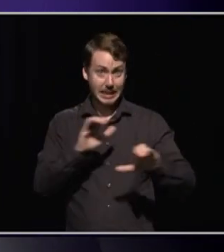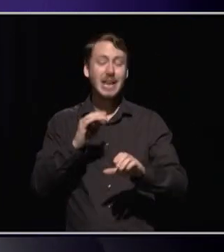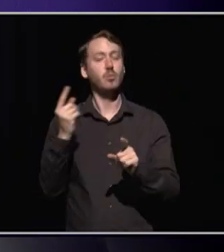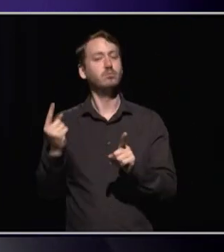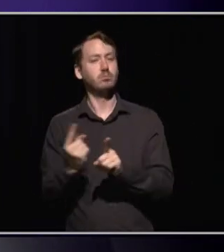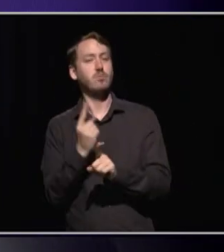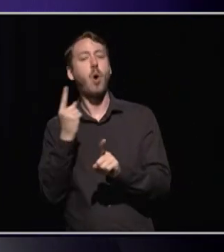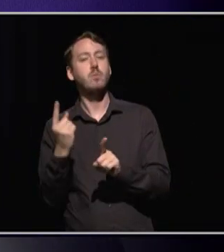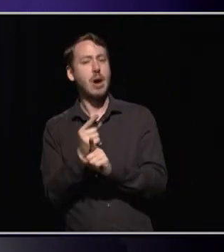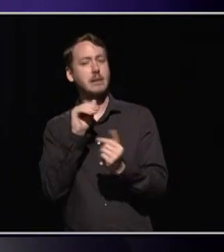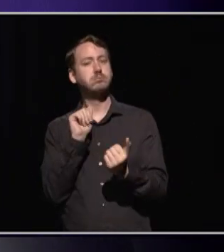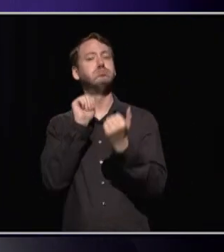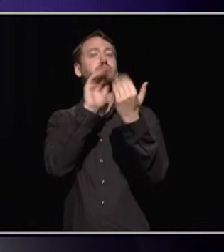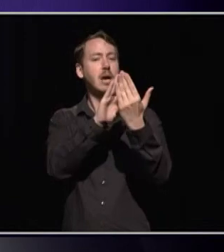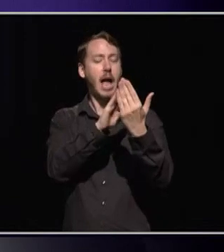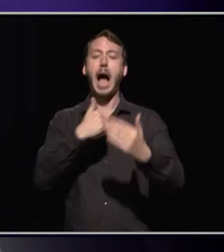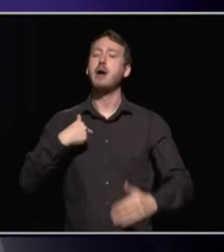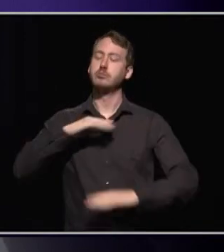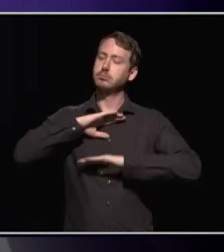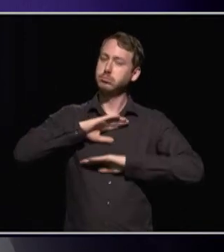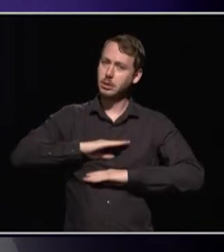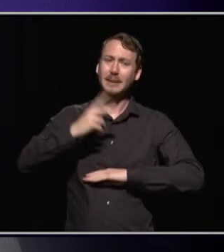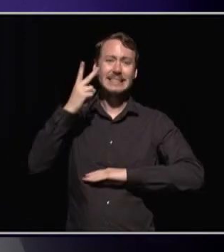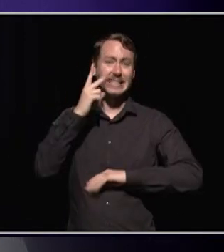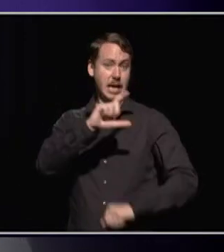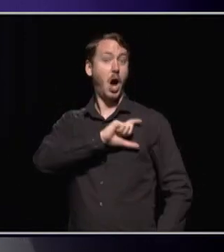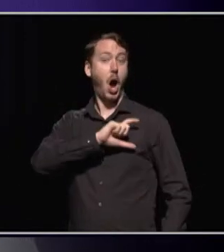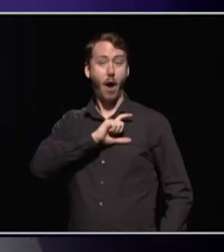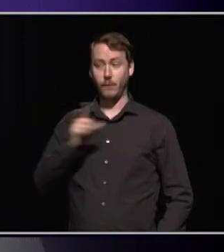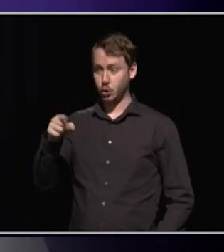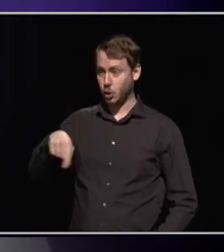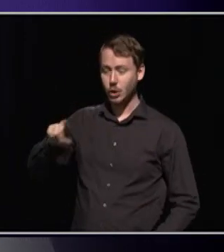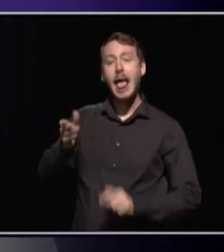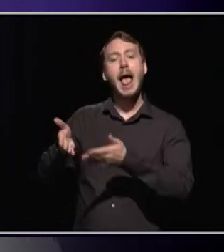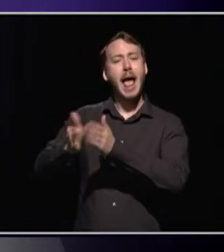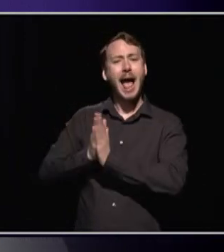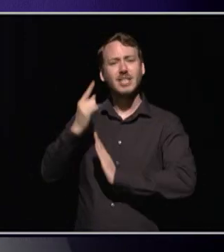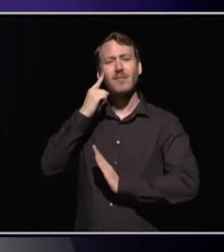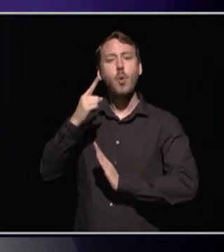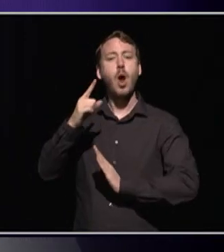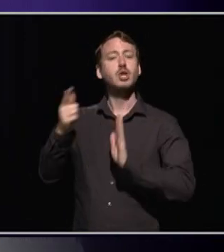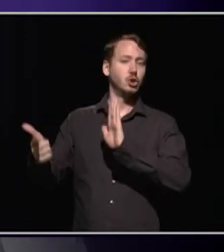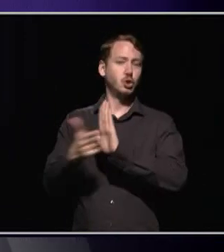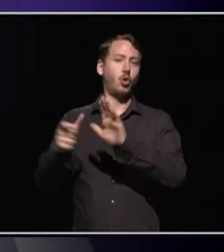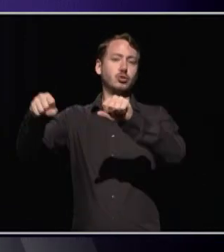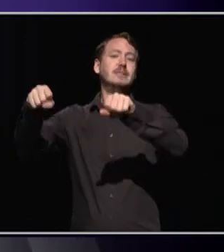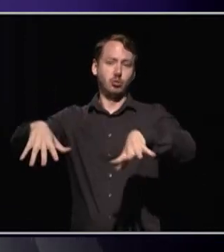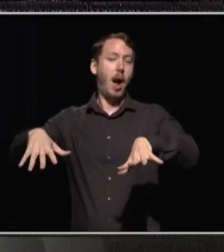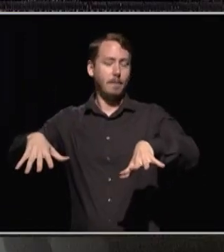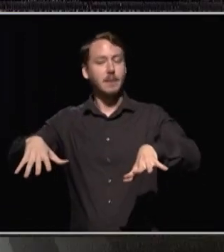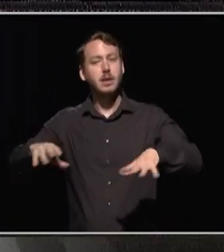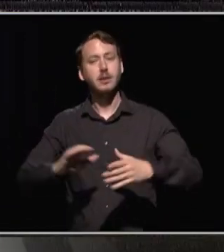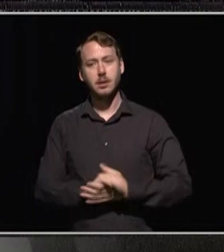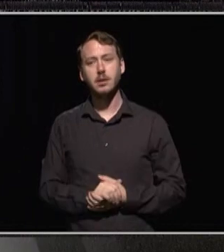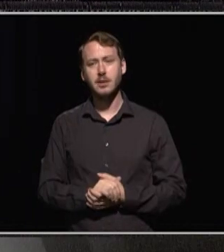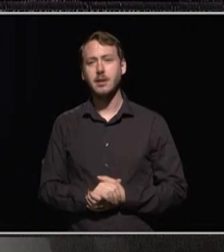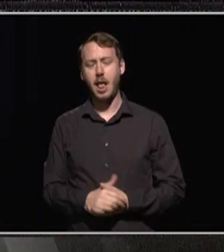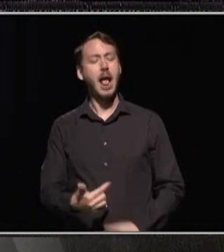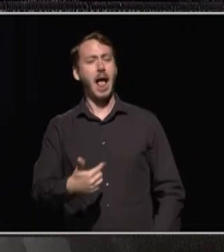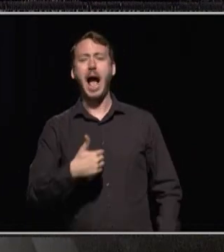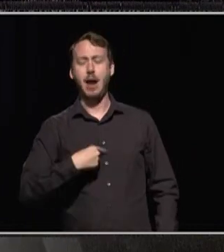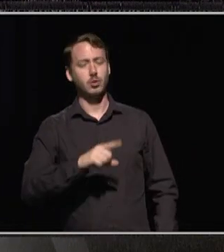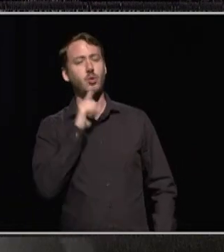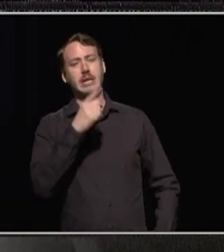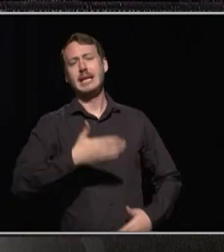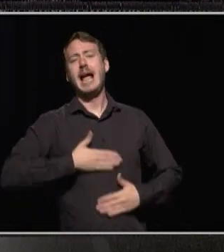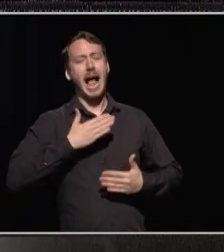appropriate. And I was pleased to see the officers also ask for the charges to be dropped. I was real